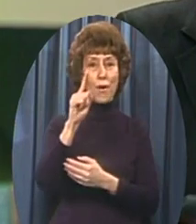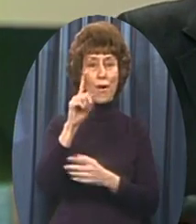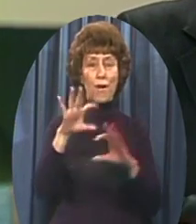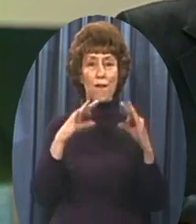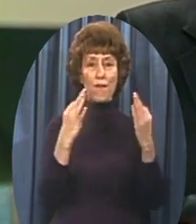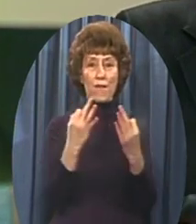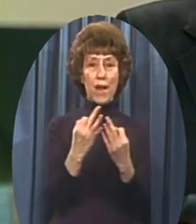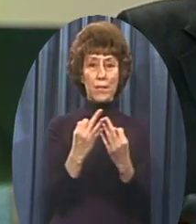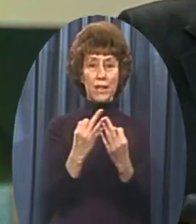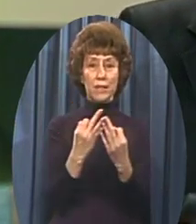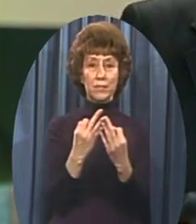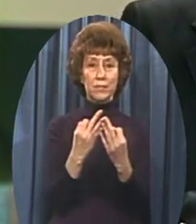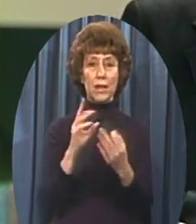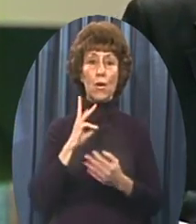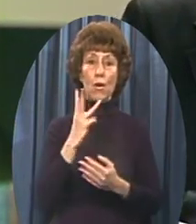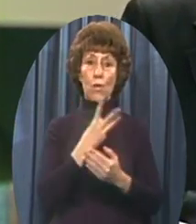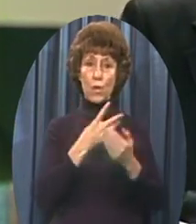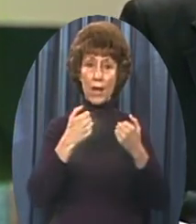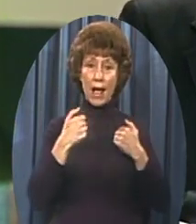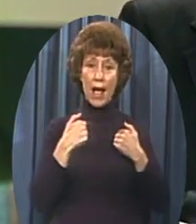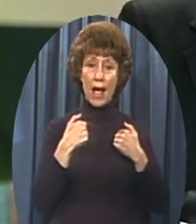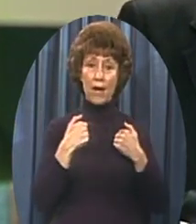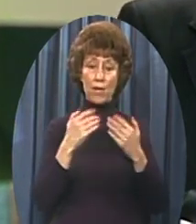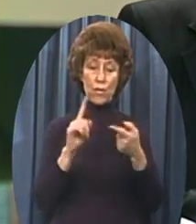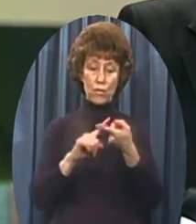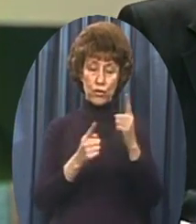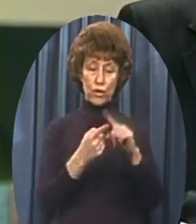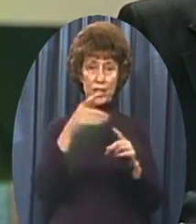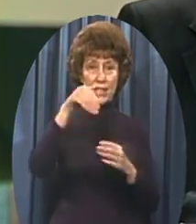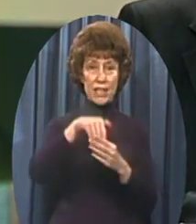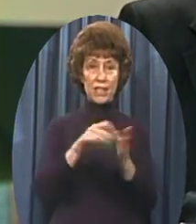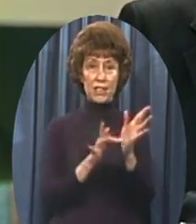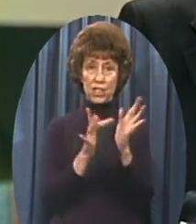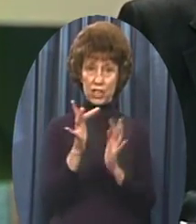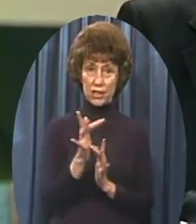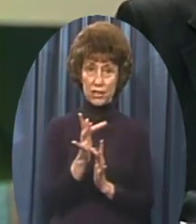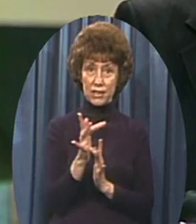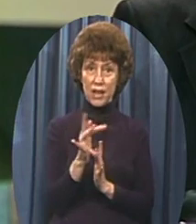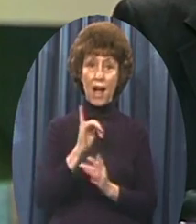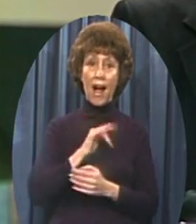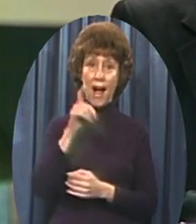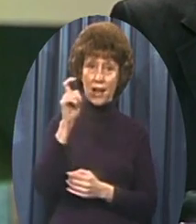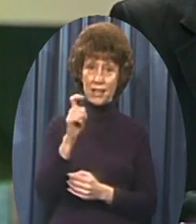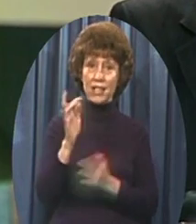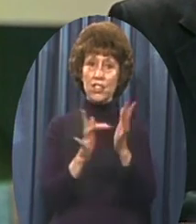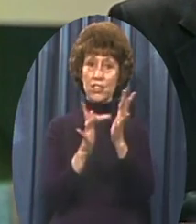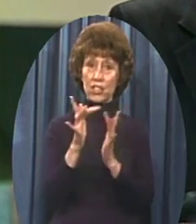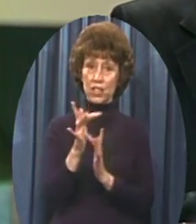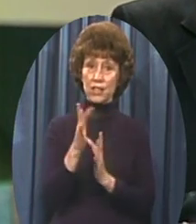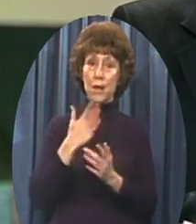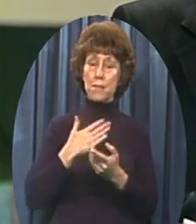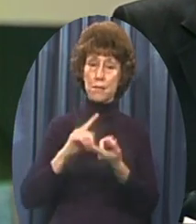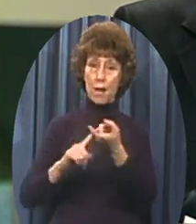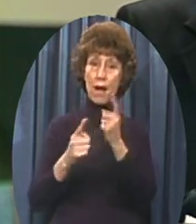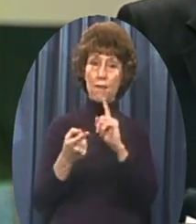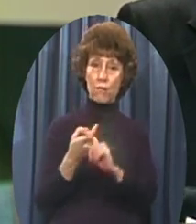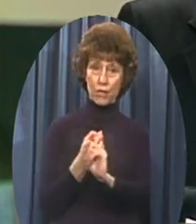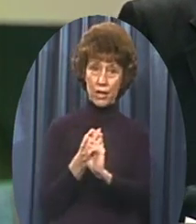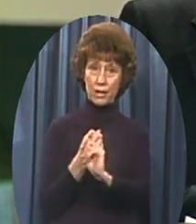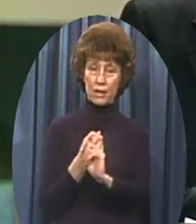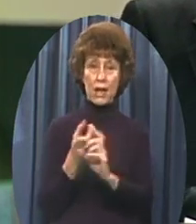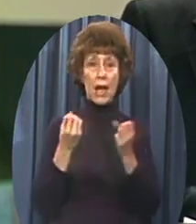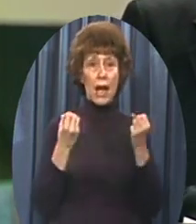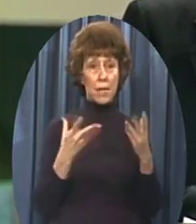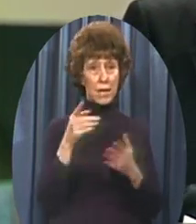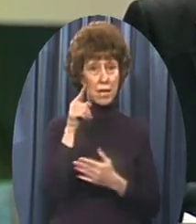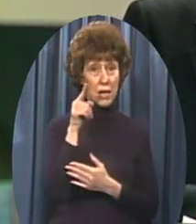Jesus, and I've needed his friendship. Many of you have stood with us. But I have determined under God